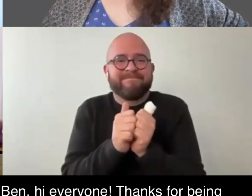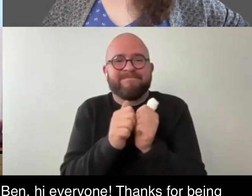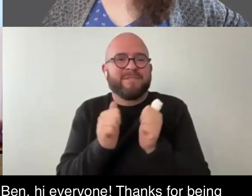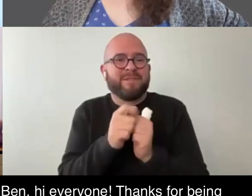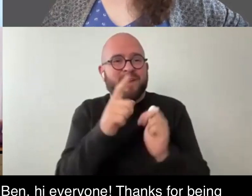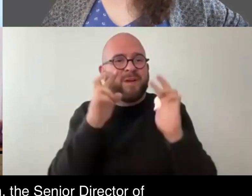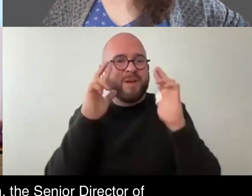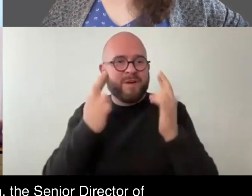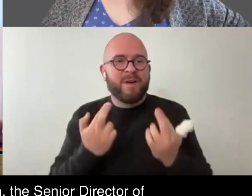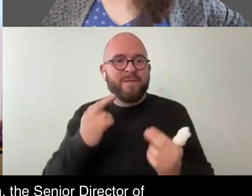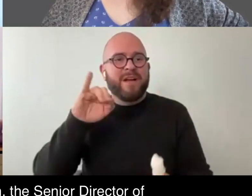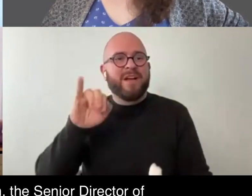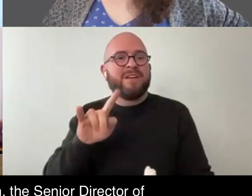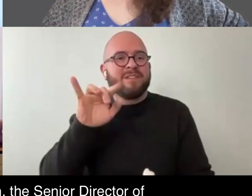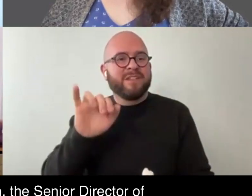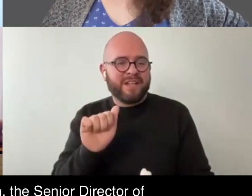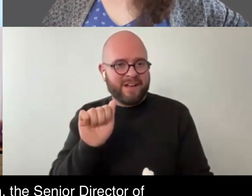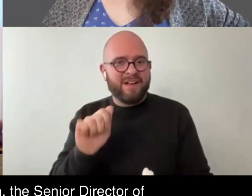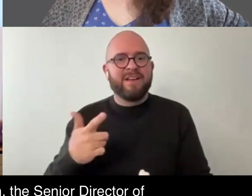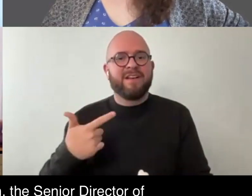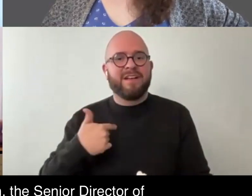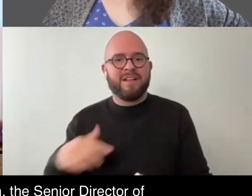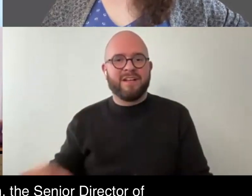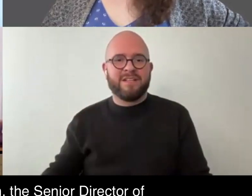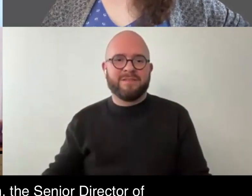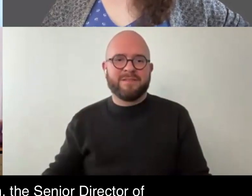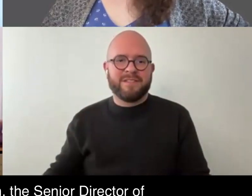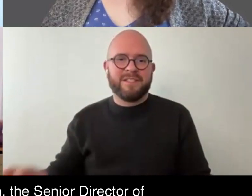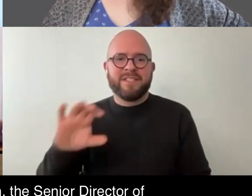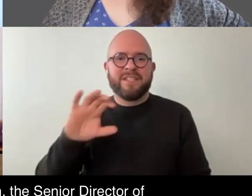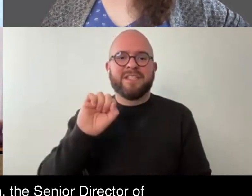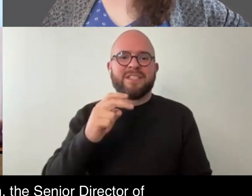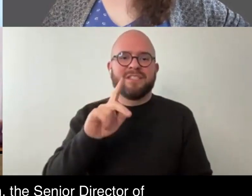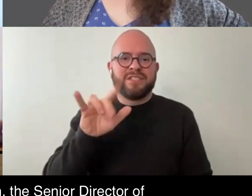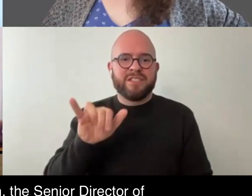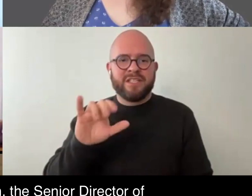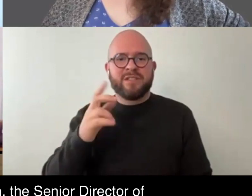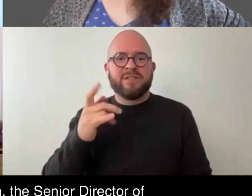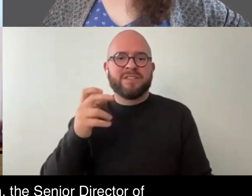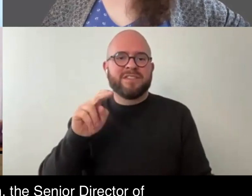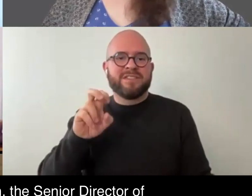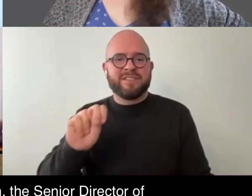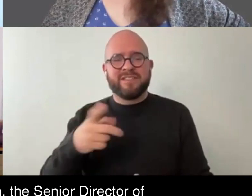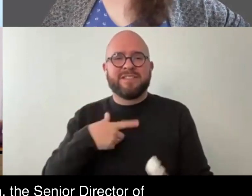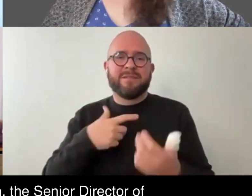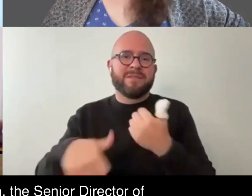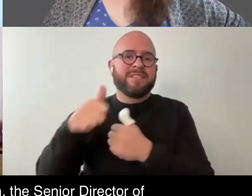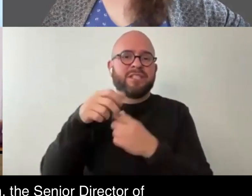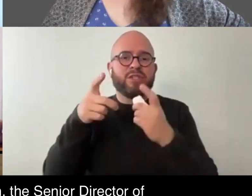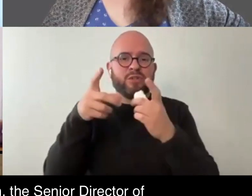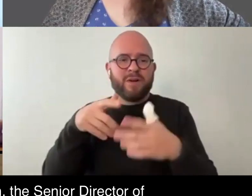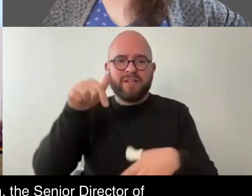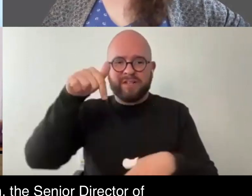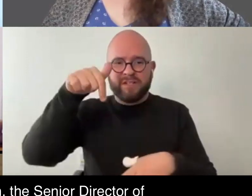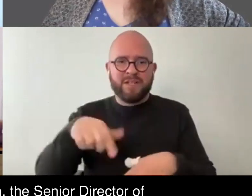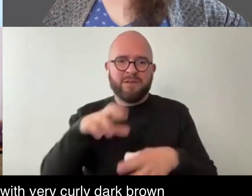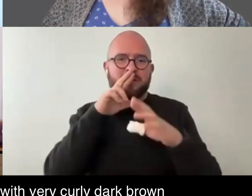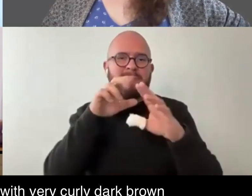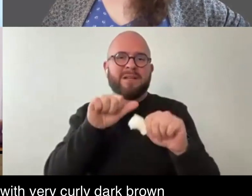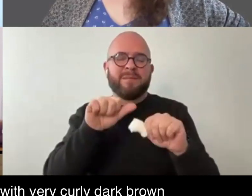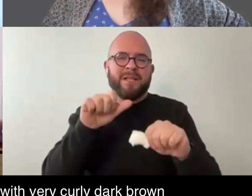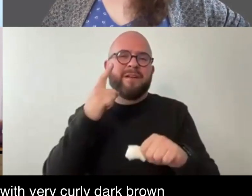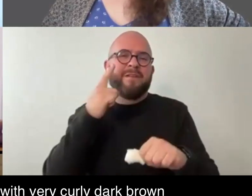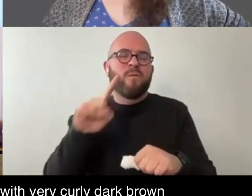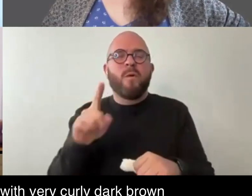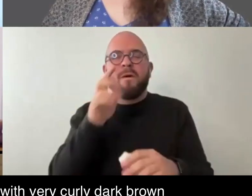Julia. I'm Shelley Christensen, the Senior Director of Faith, Inclusion, and Belonging at Respectability.